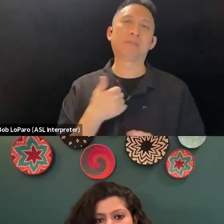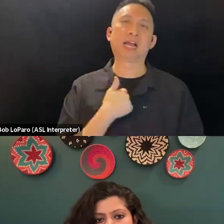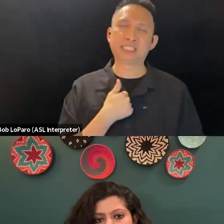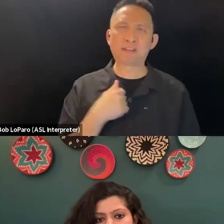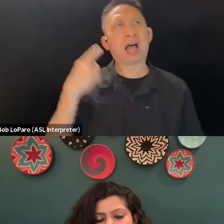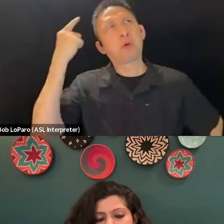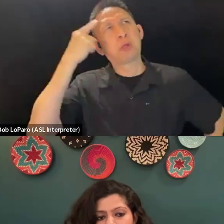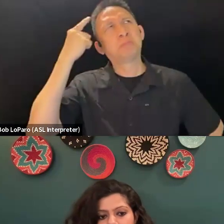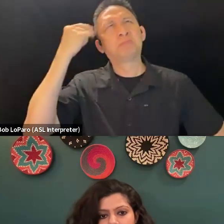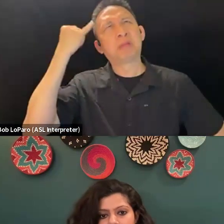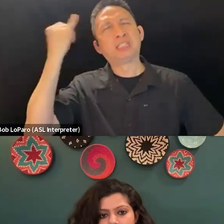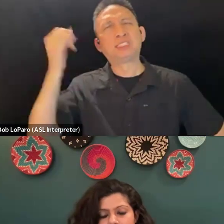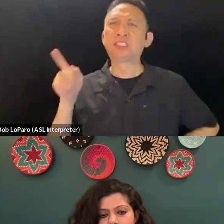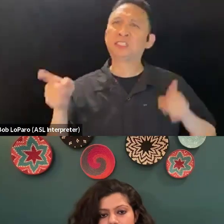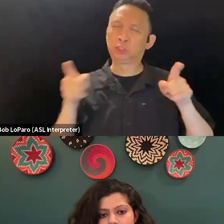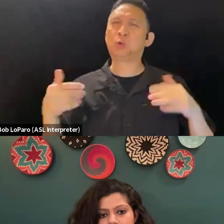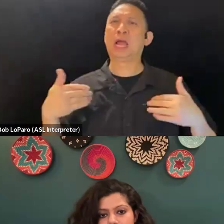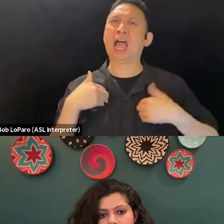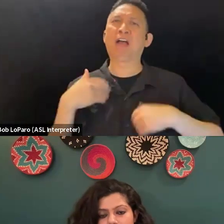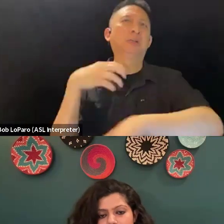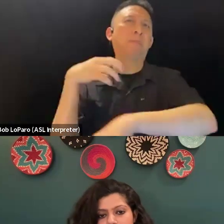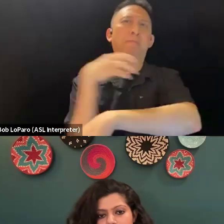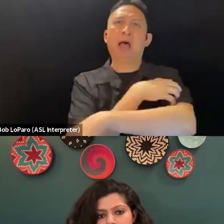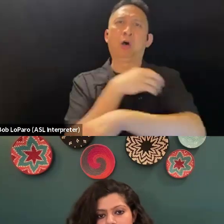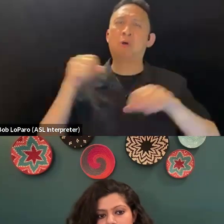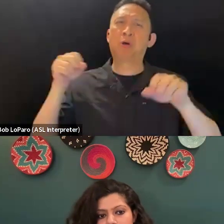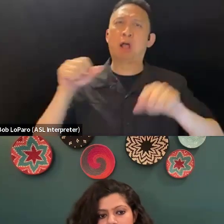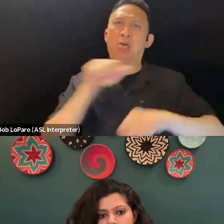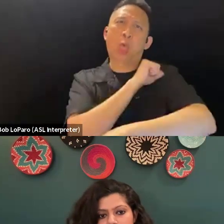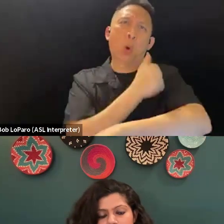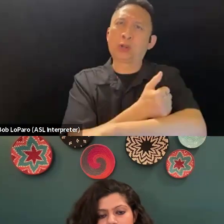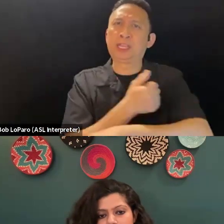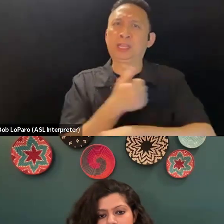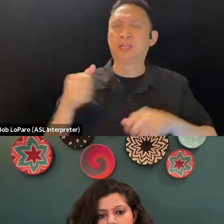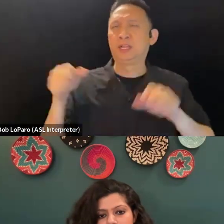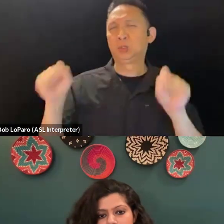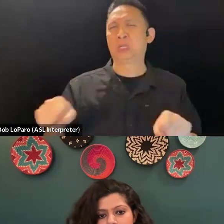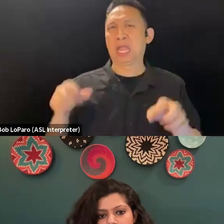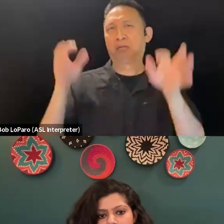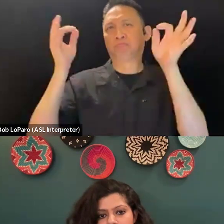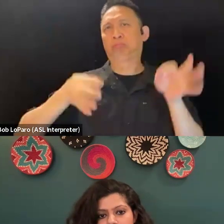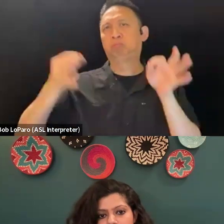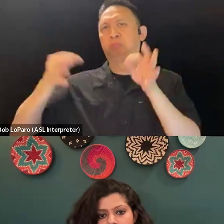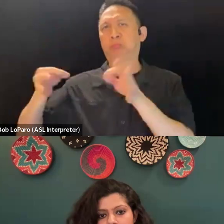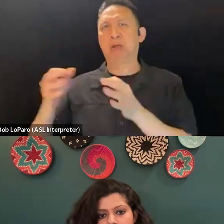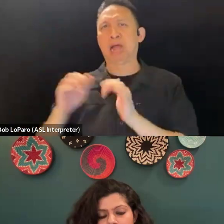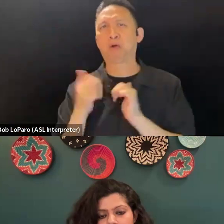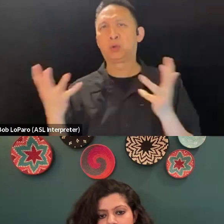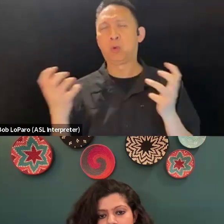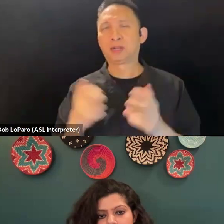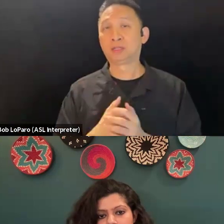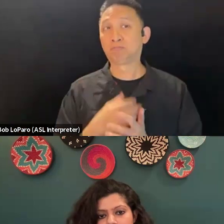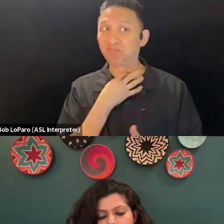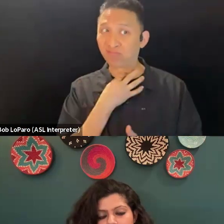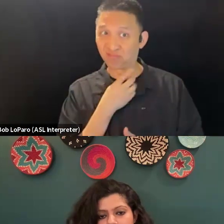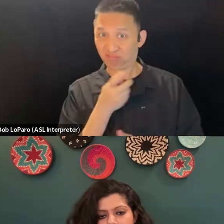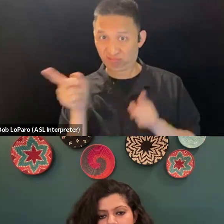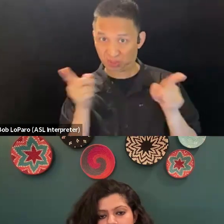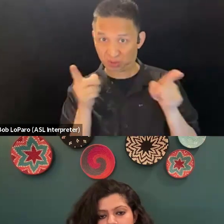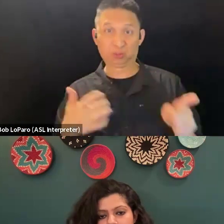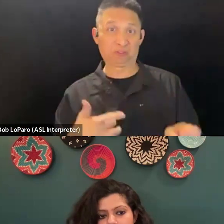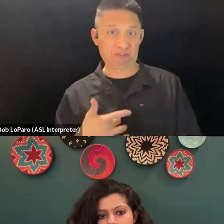what the co-pros. Yeah. It's not actually that complicated, but it requires you to put your head in. And the thing that all of us have benefited from is